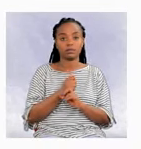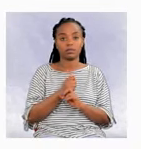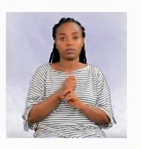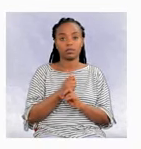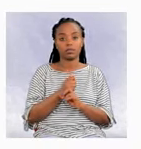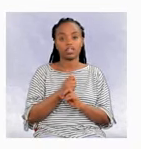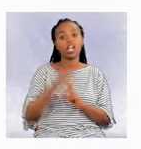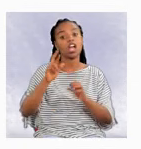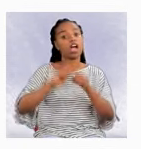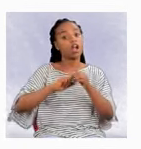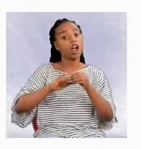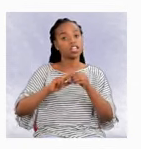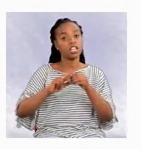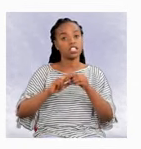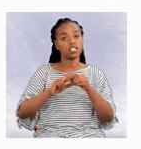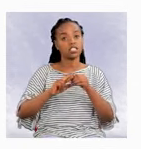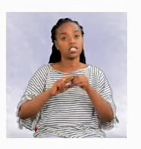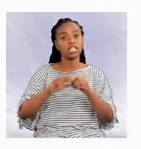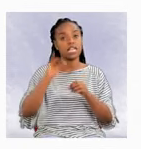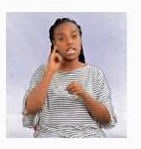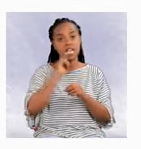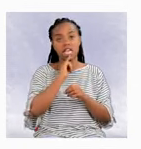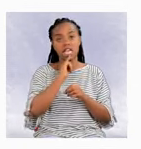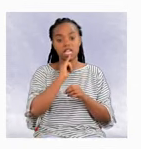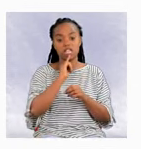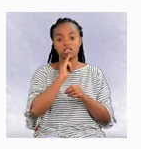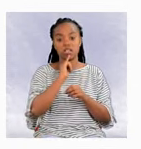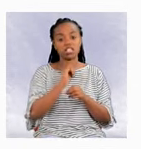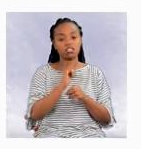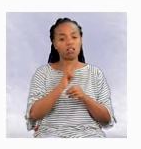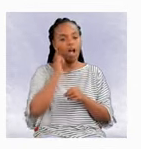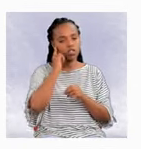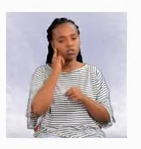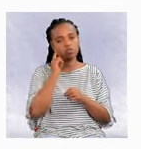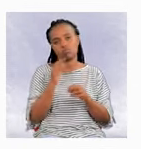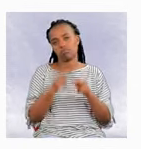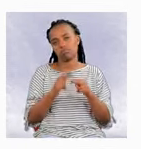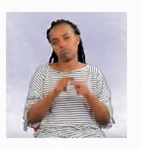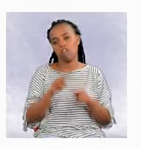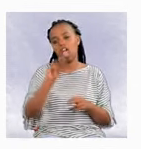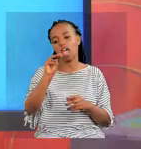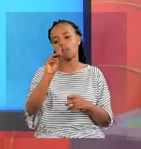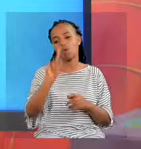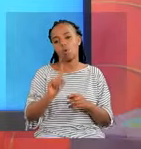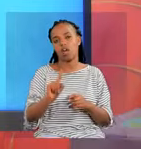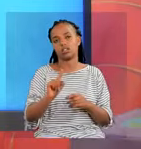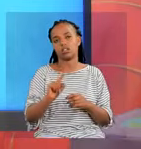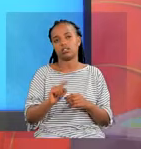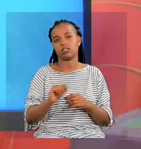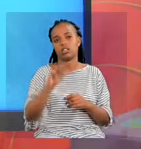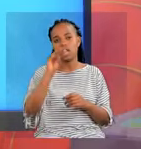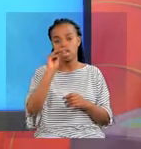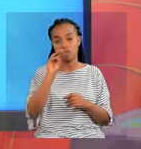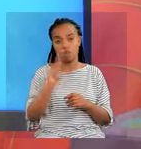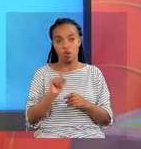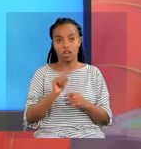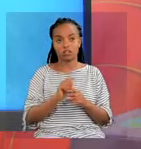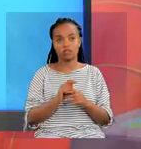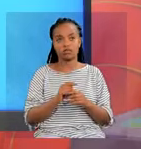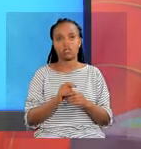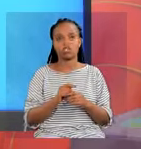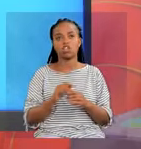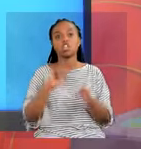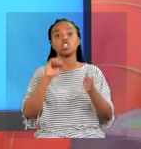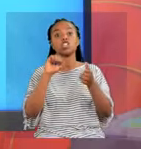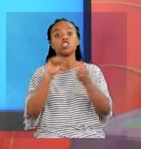radius is, assume it is m, maybe m1. This is equal to find the slope, change in y